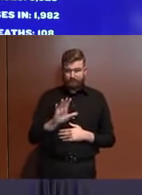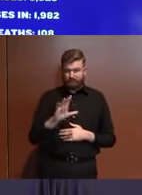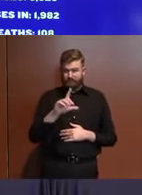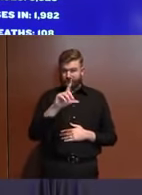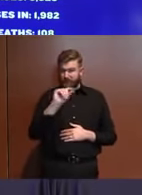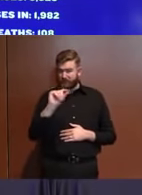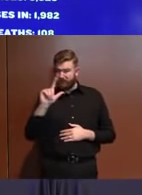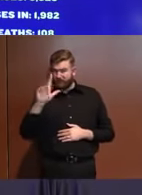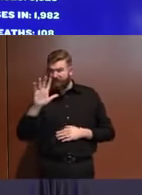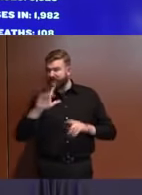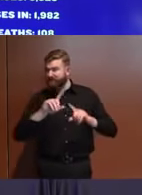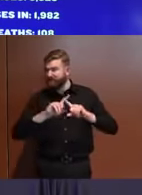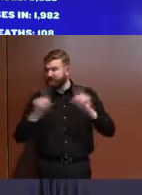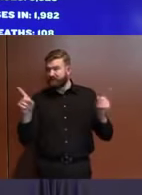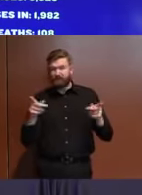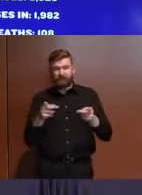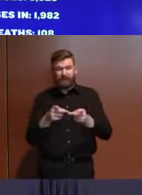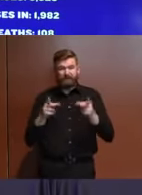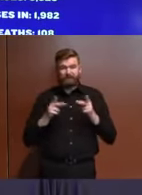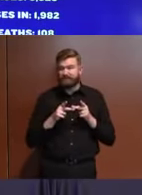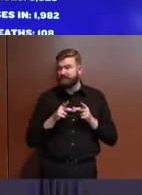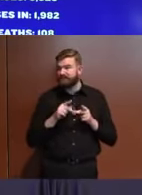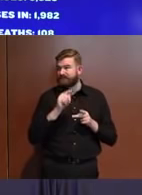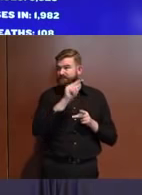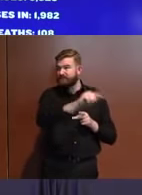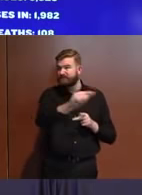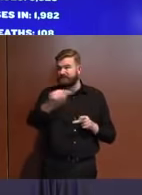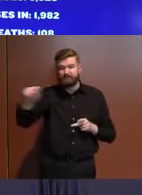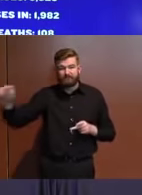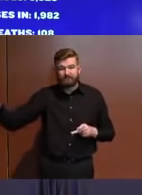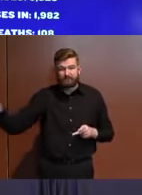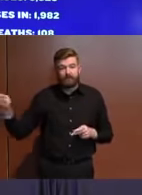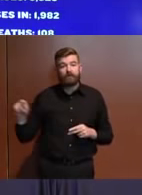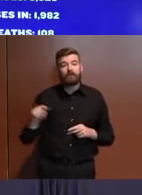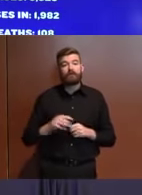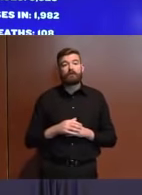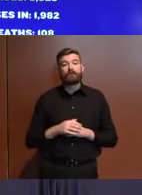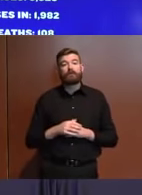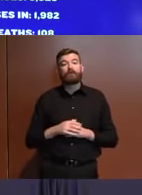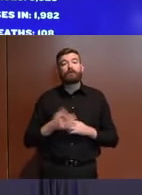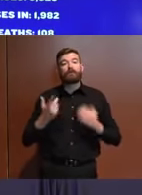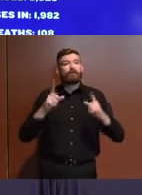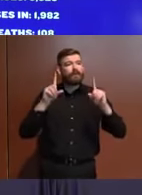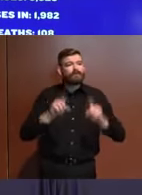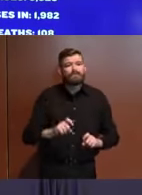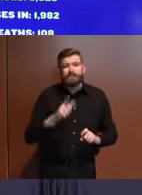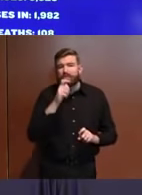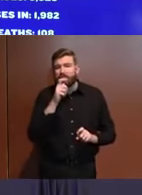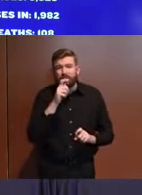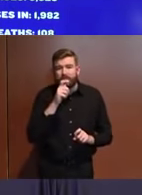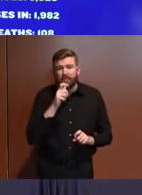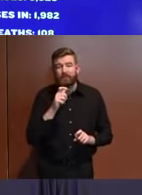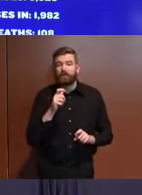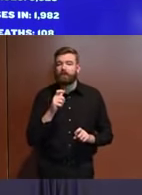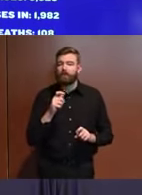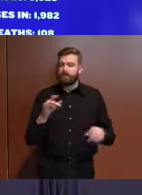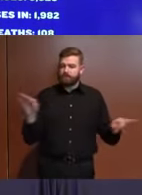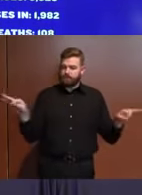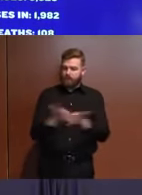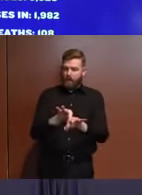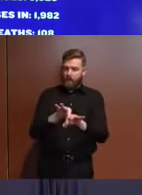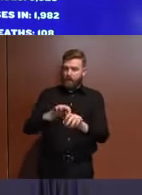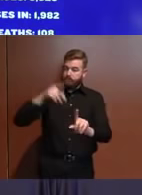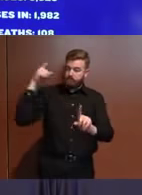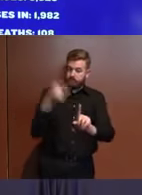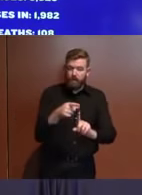locations and options. But again, who are we testing is the most important variable here.